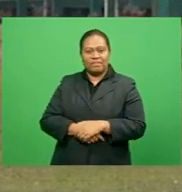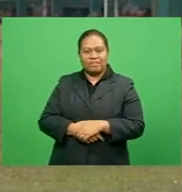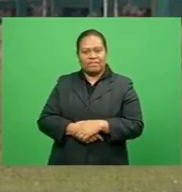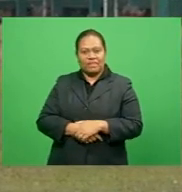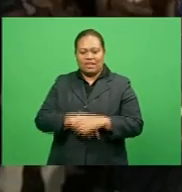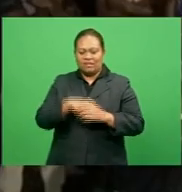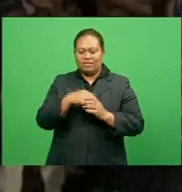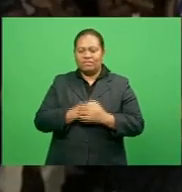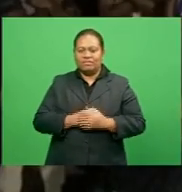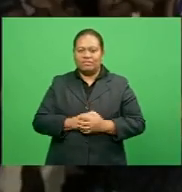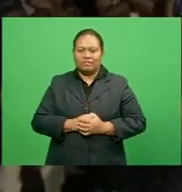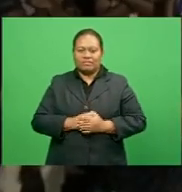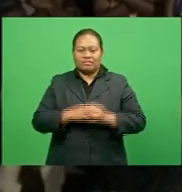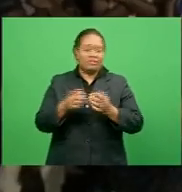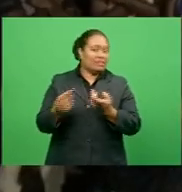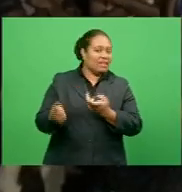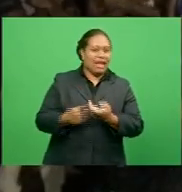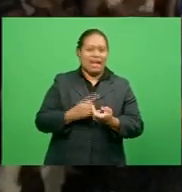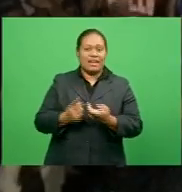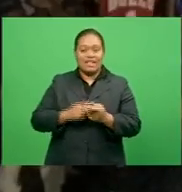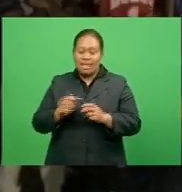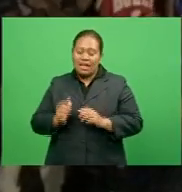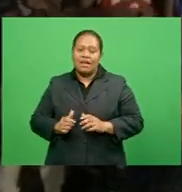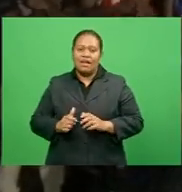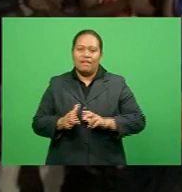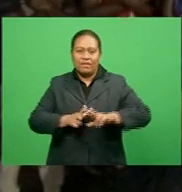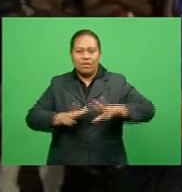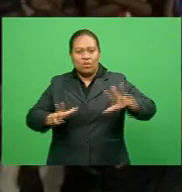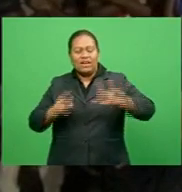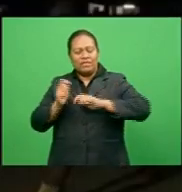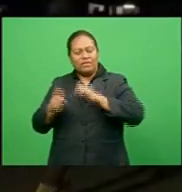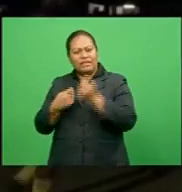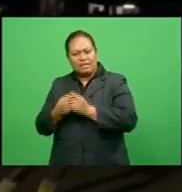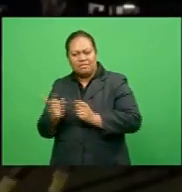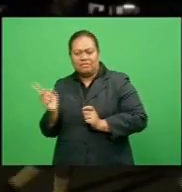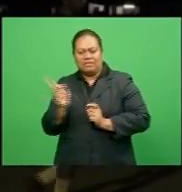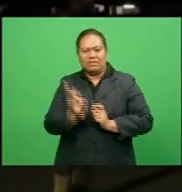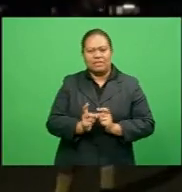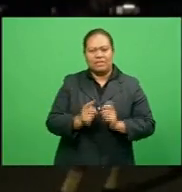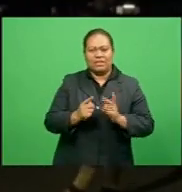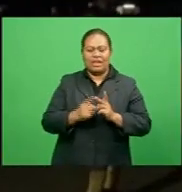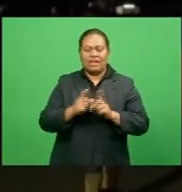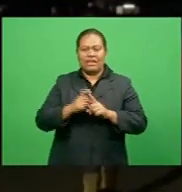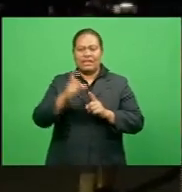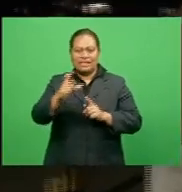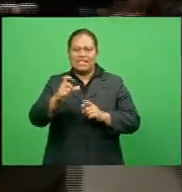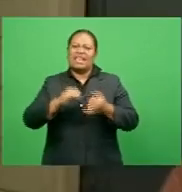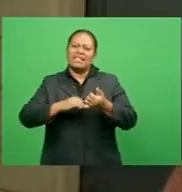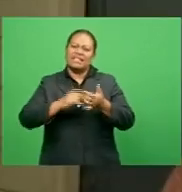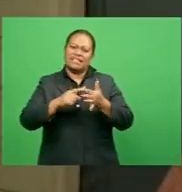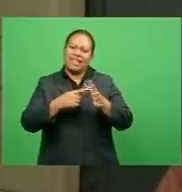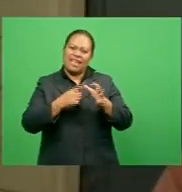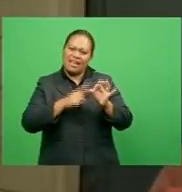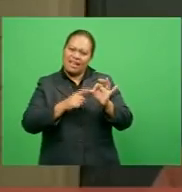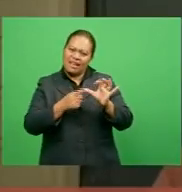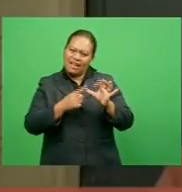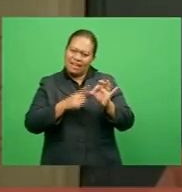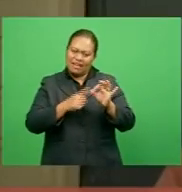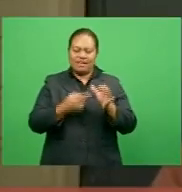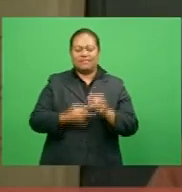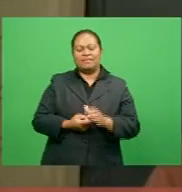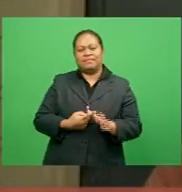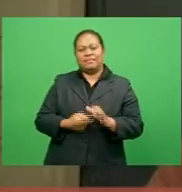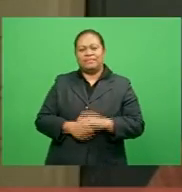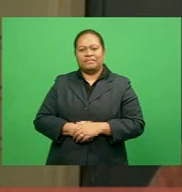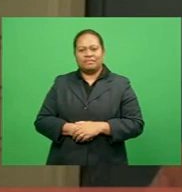one by one. Another Vanua level team that is planning to stamp its mark in the IDC is Senganga. My name is to bring the